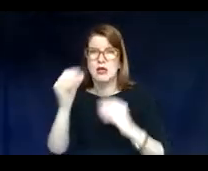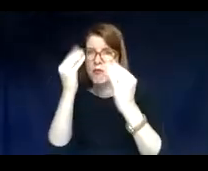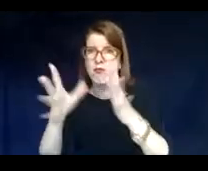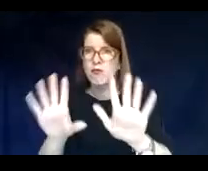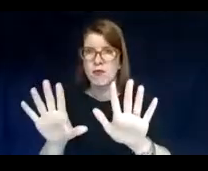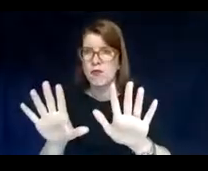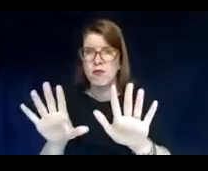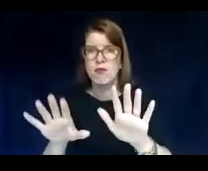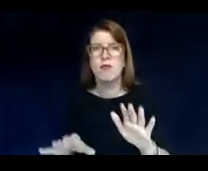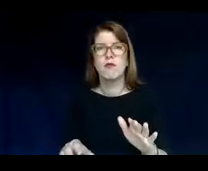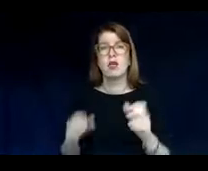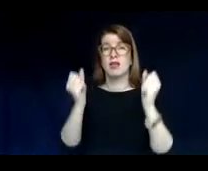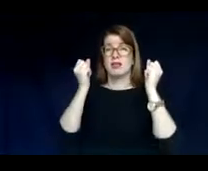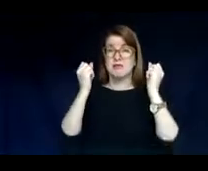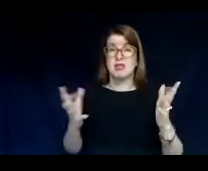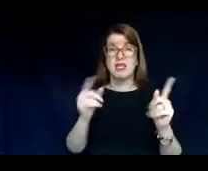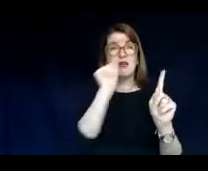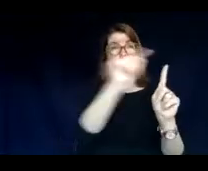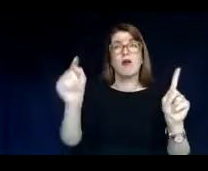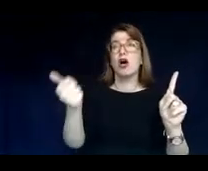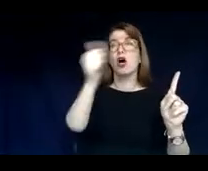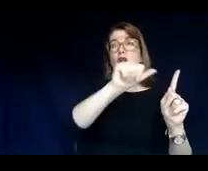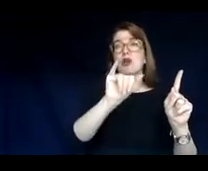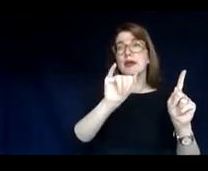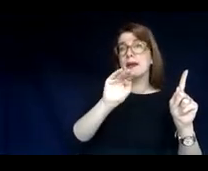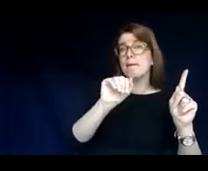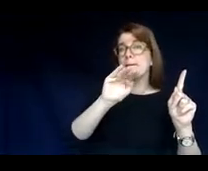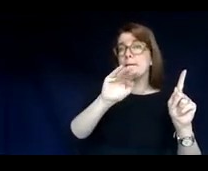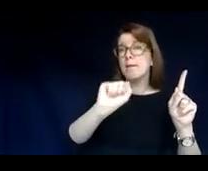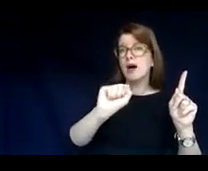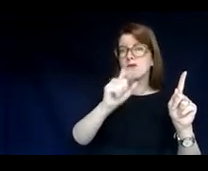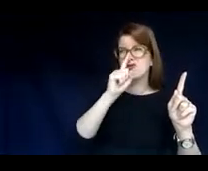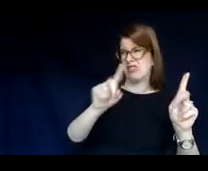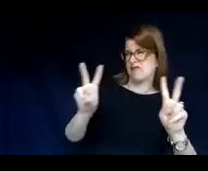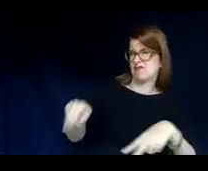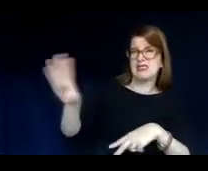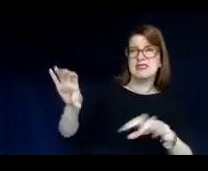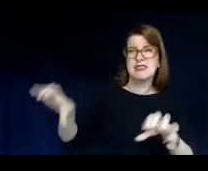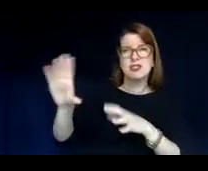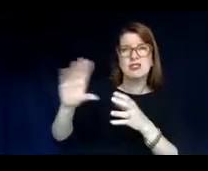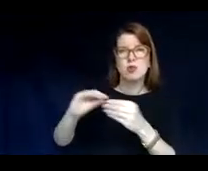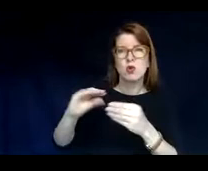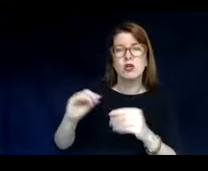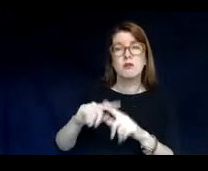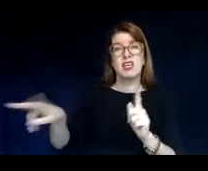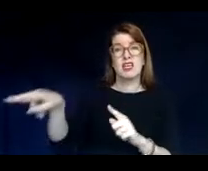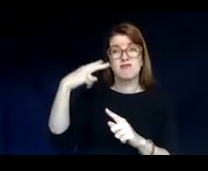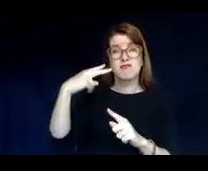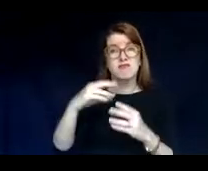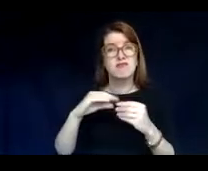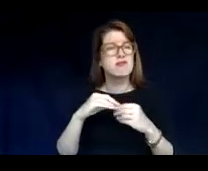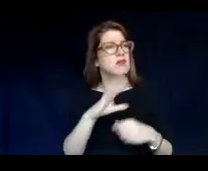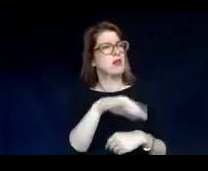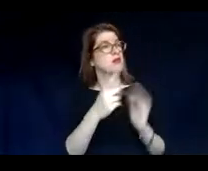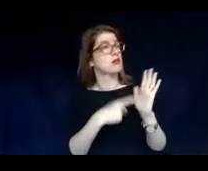that have condemned his words and action, but this is what I heard and believed. You see, he said, sometimes